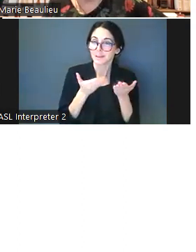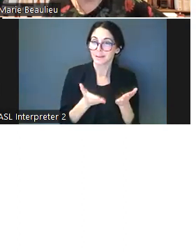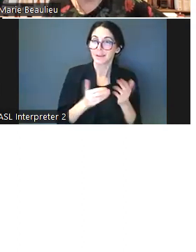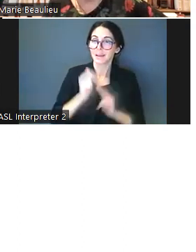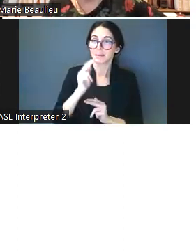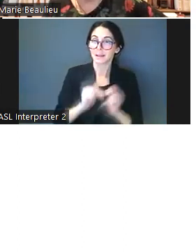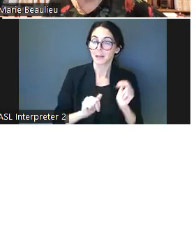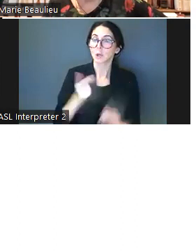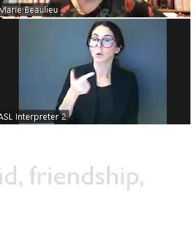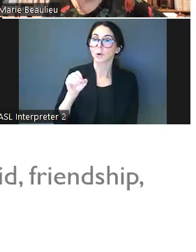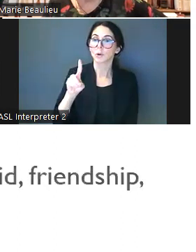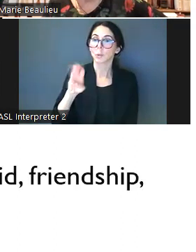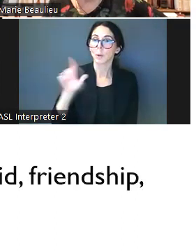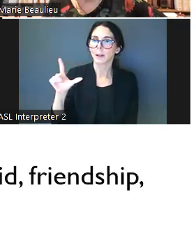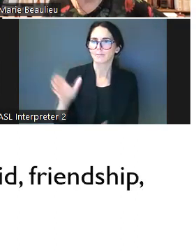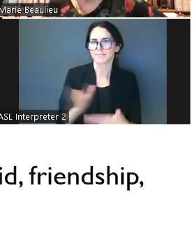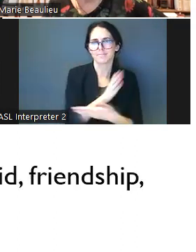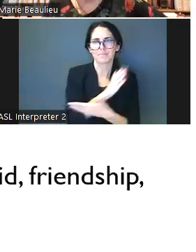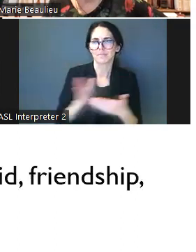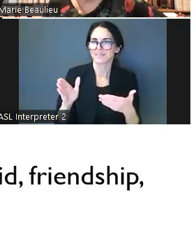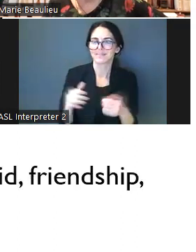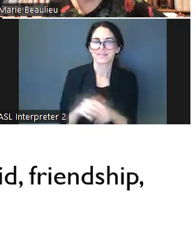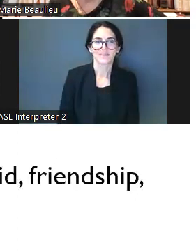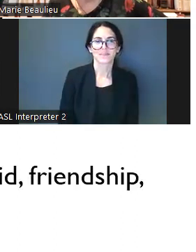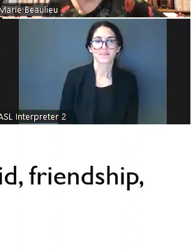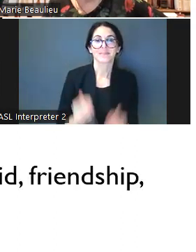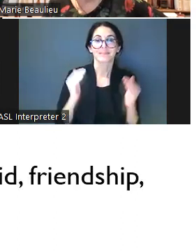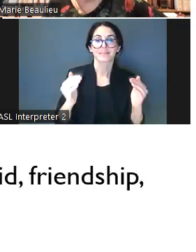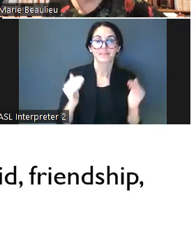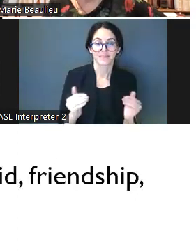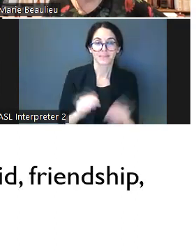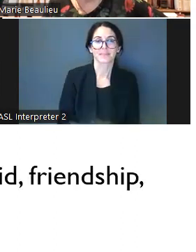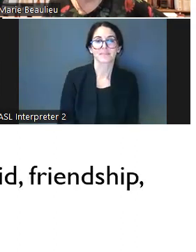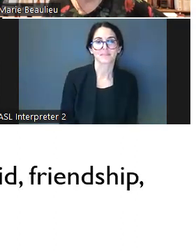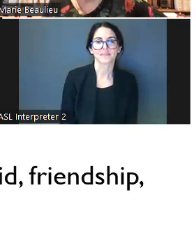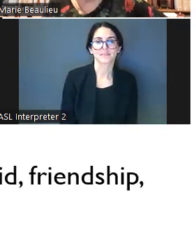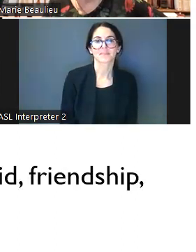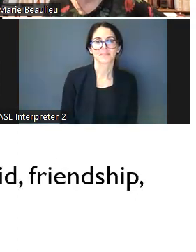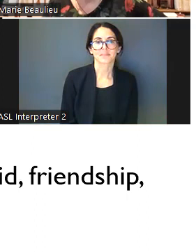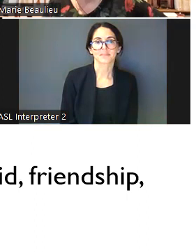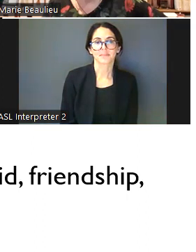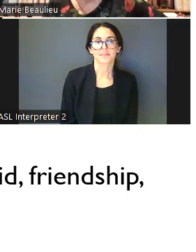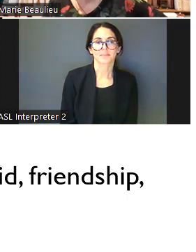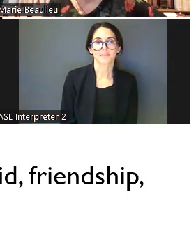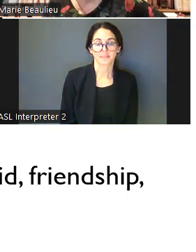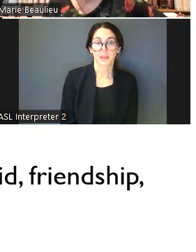broad. In the Gift and Residence program, goodwill among residents refers to all relationships